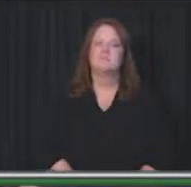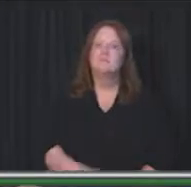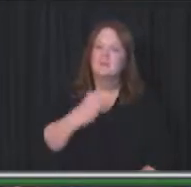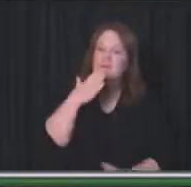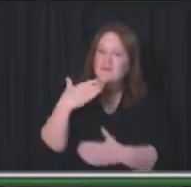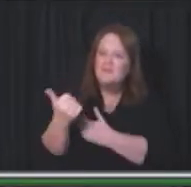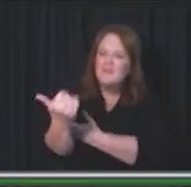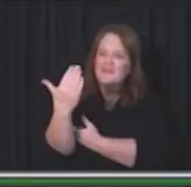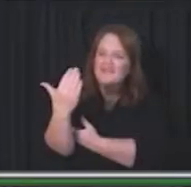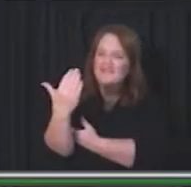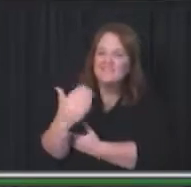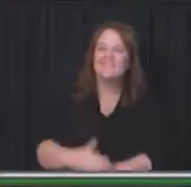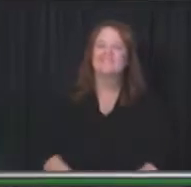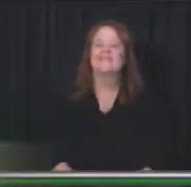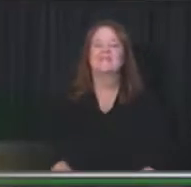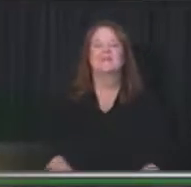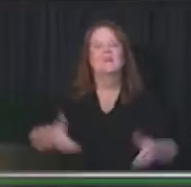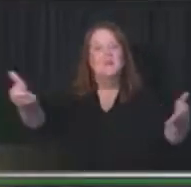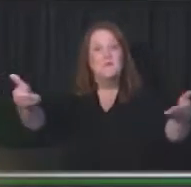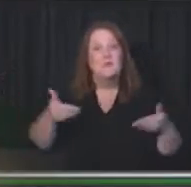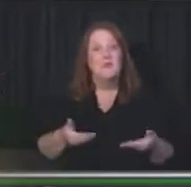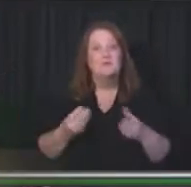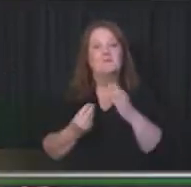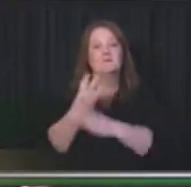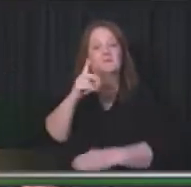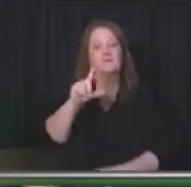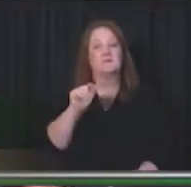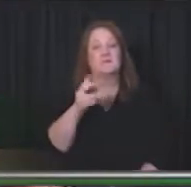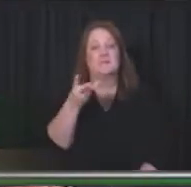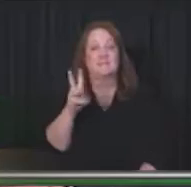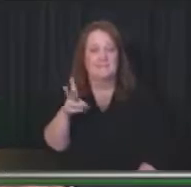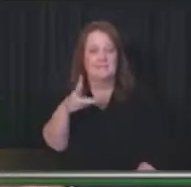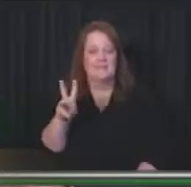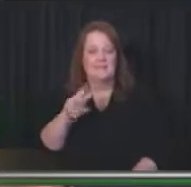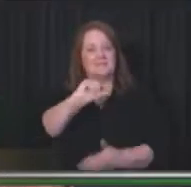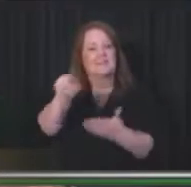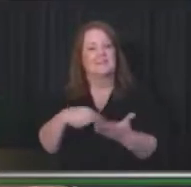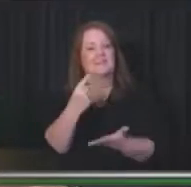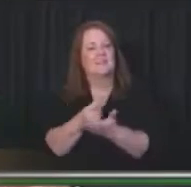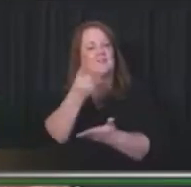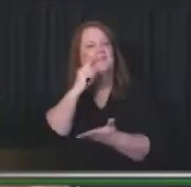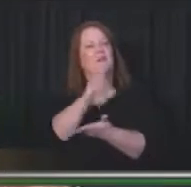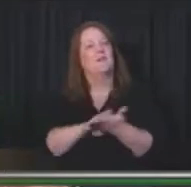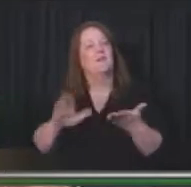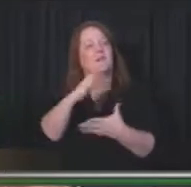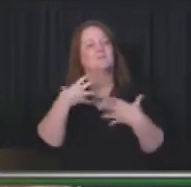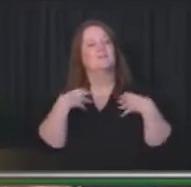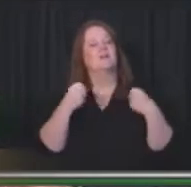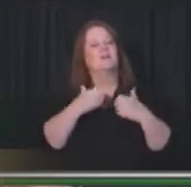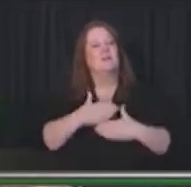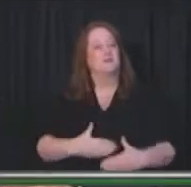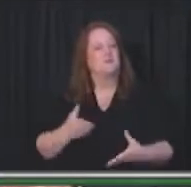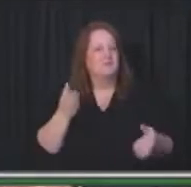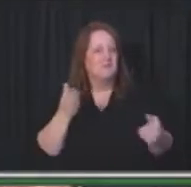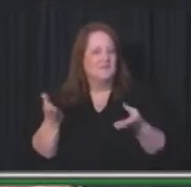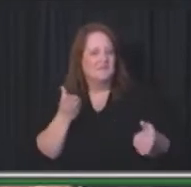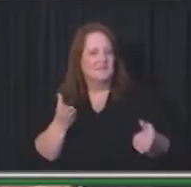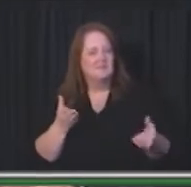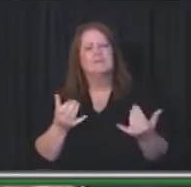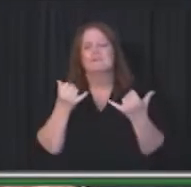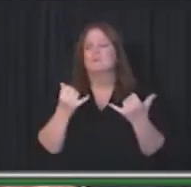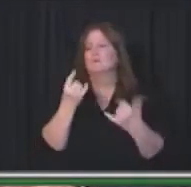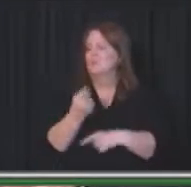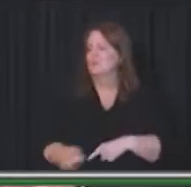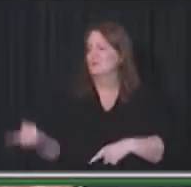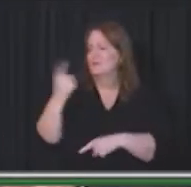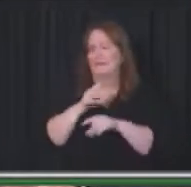Good morning, everyone. Welcome to the spring 2016 commencement for the College of Health and Human Services. This is an important